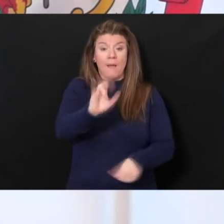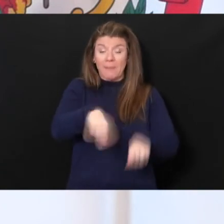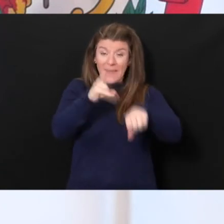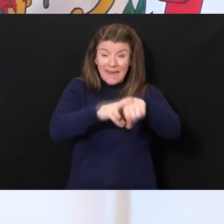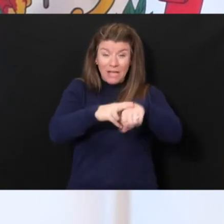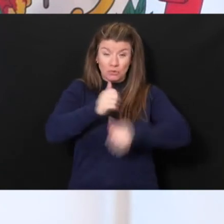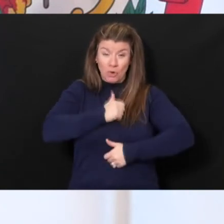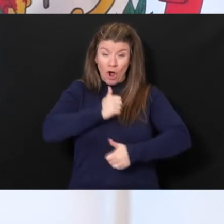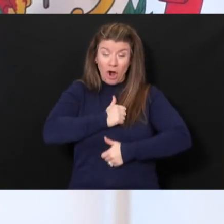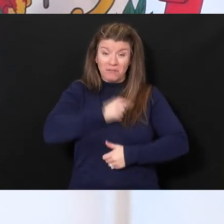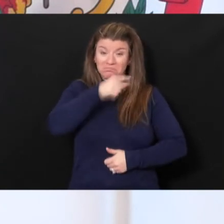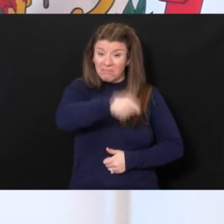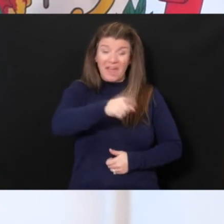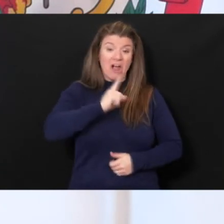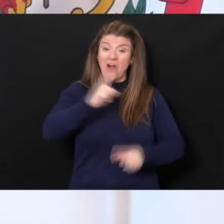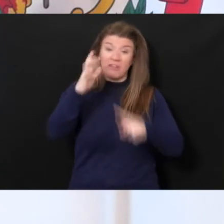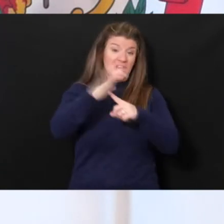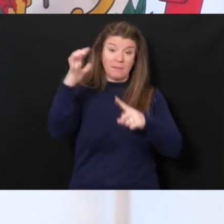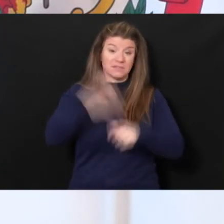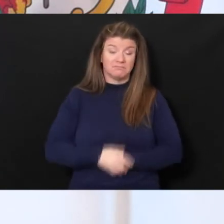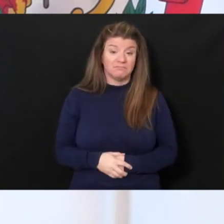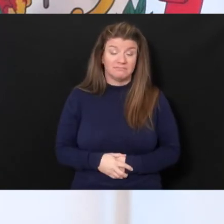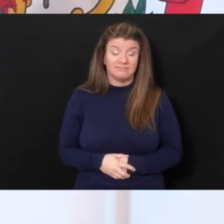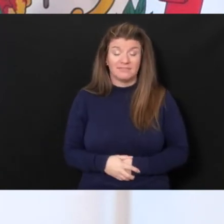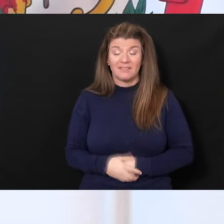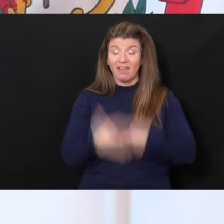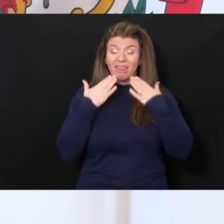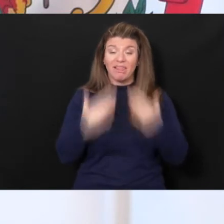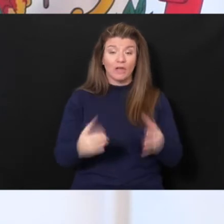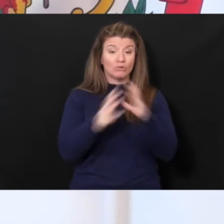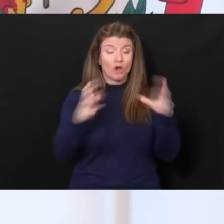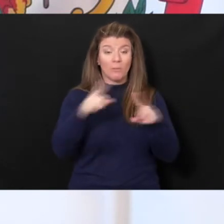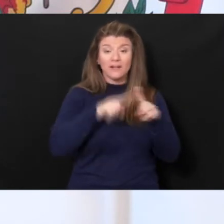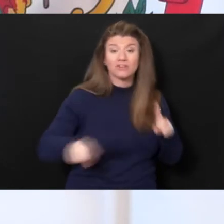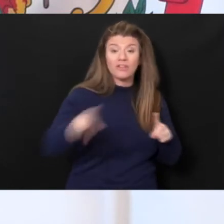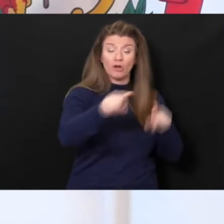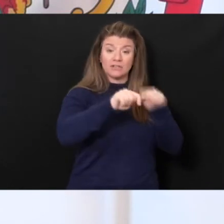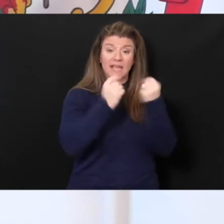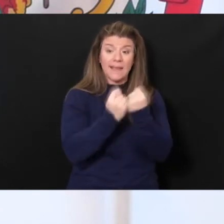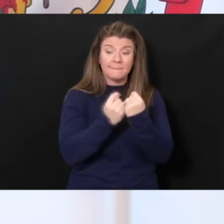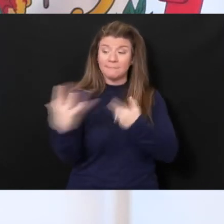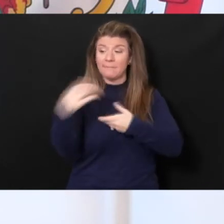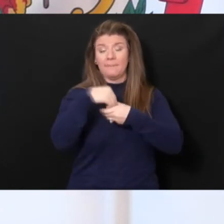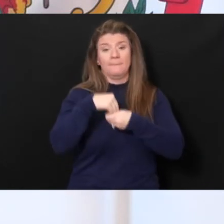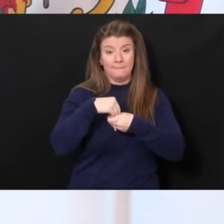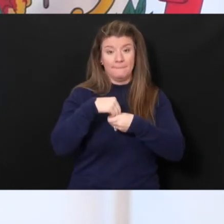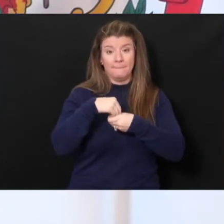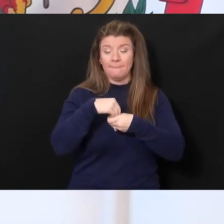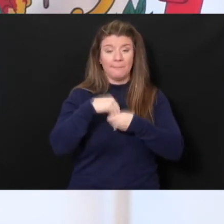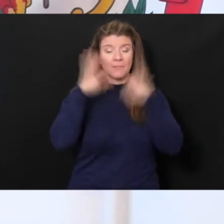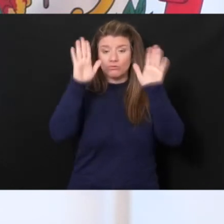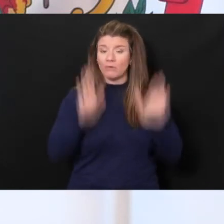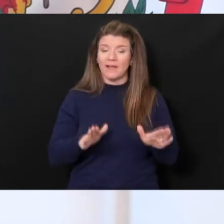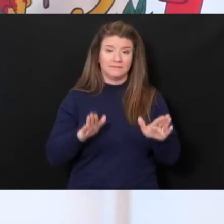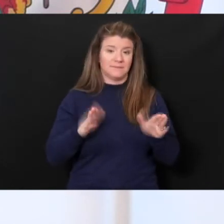whale of a game here too. Thank you so much to all of them and all the great players that have made it happen. Again,